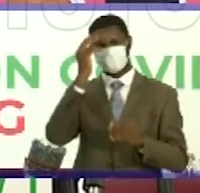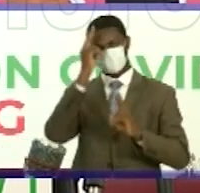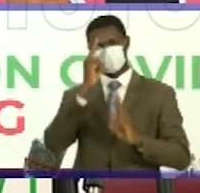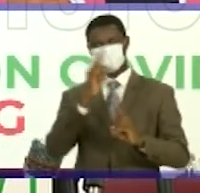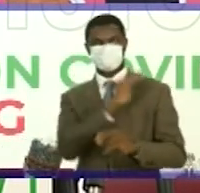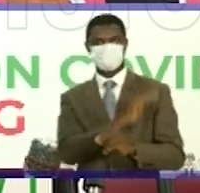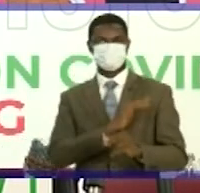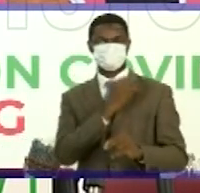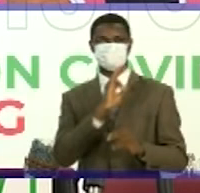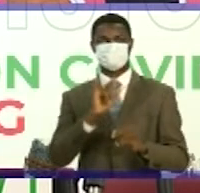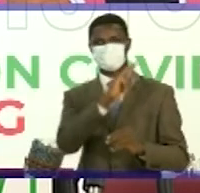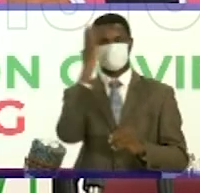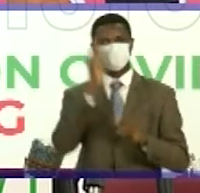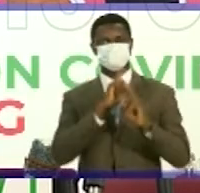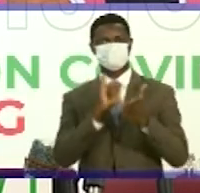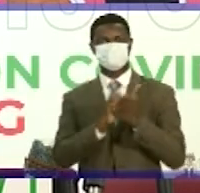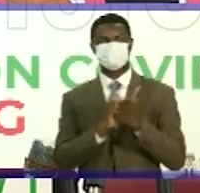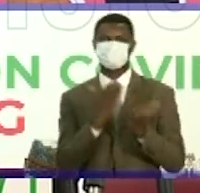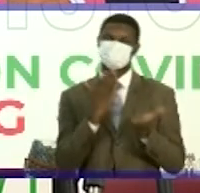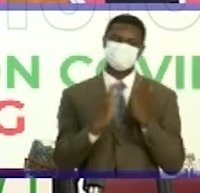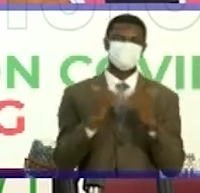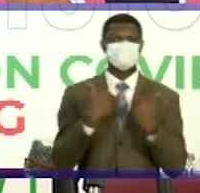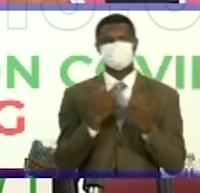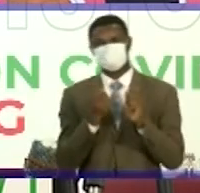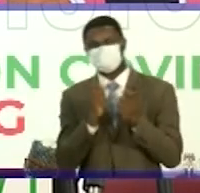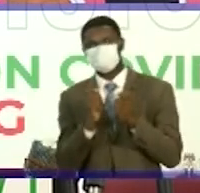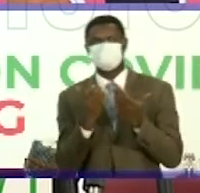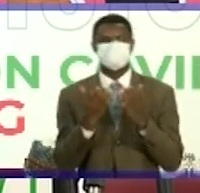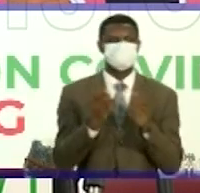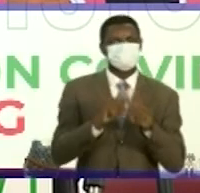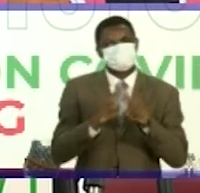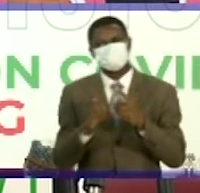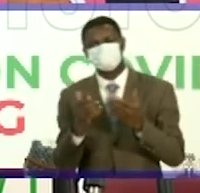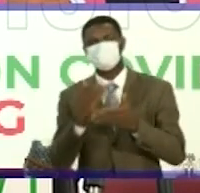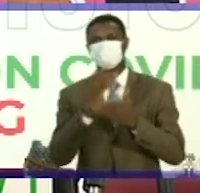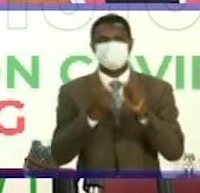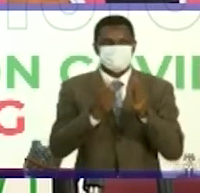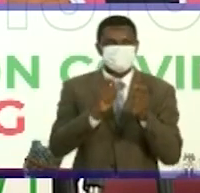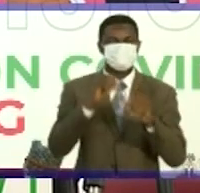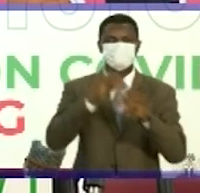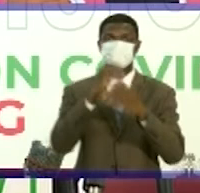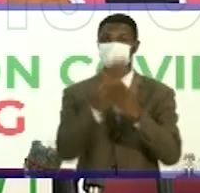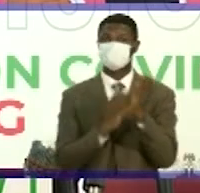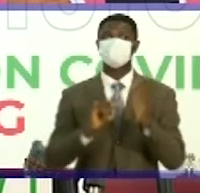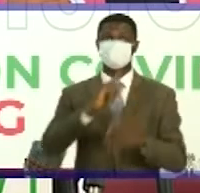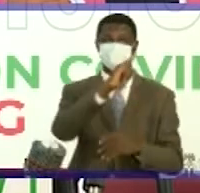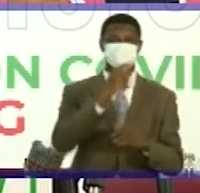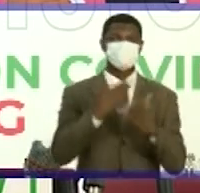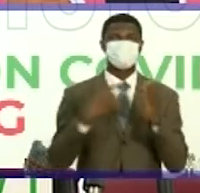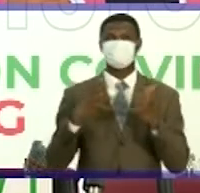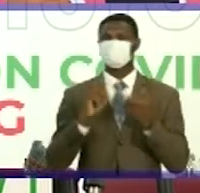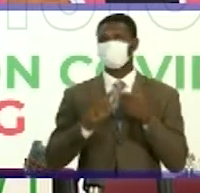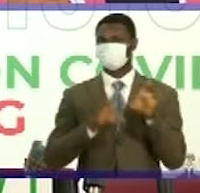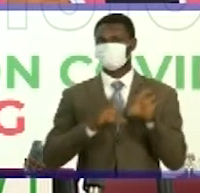but there may be requirements for additional infrastructure in some of the airports. What we want to do, and we've made it very